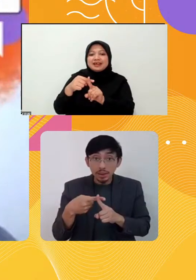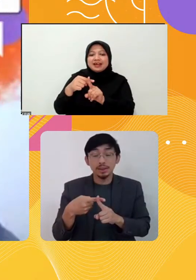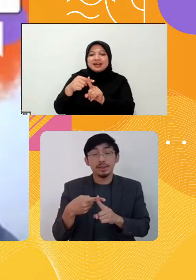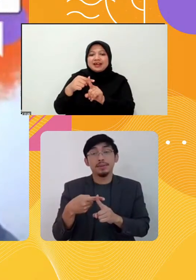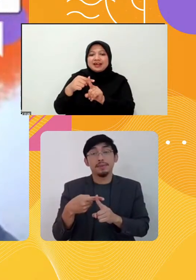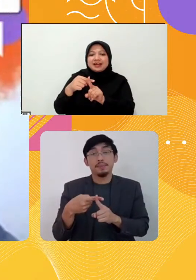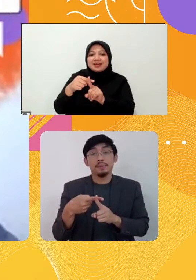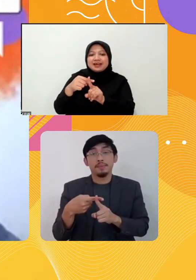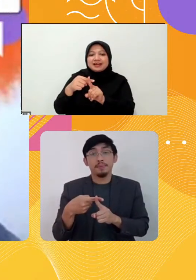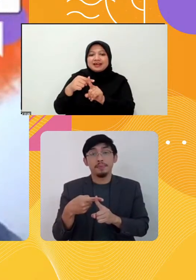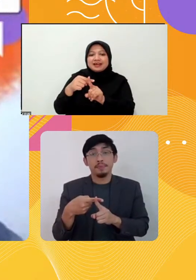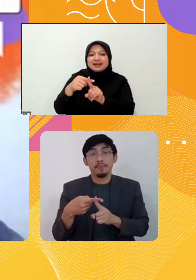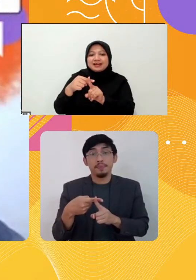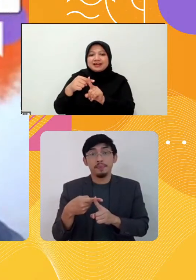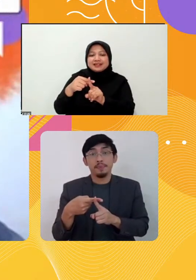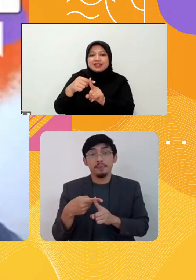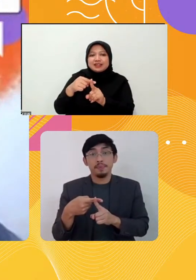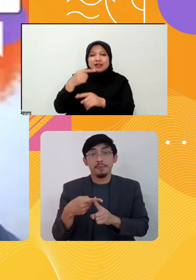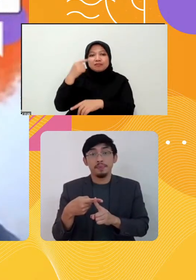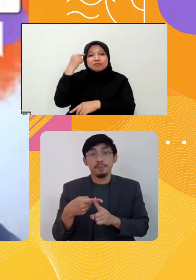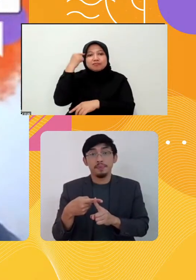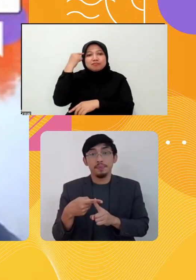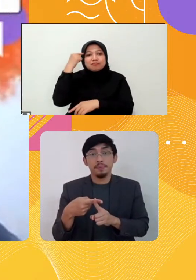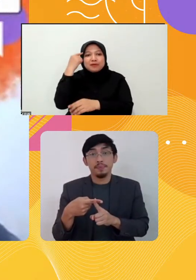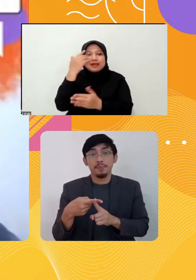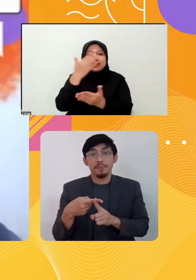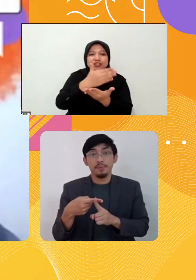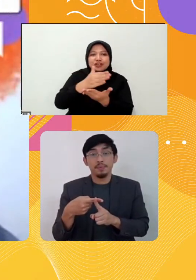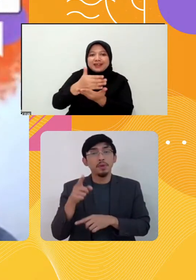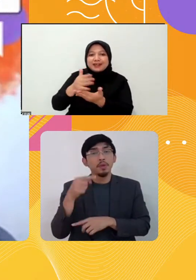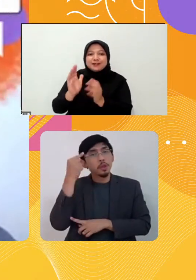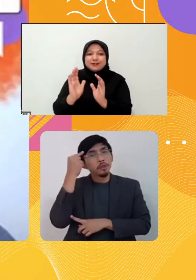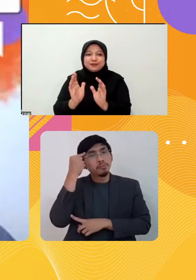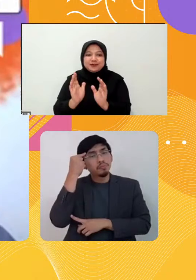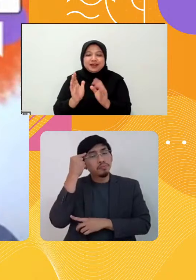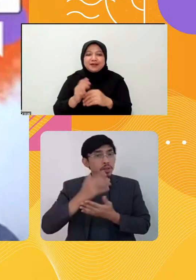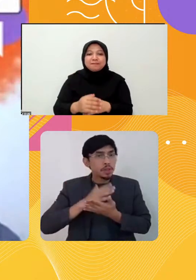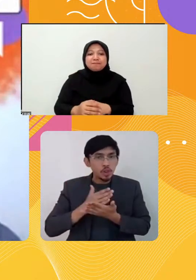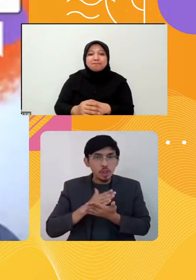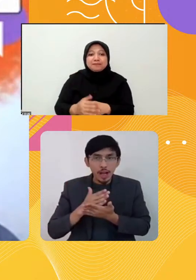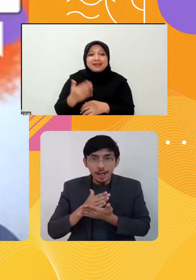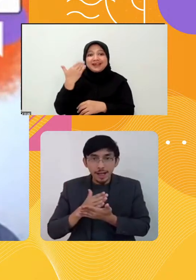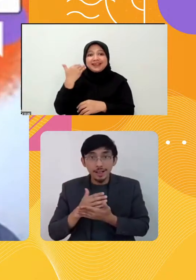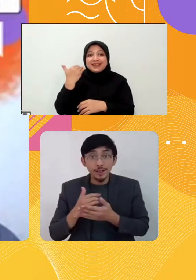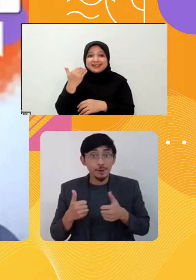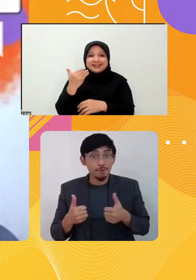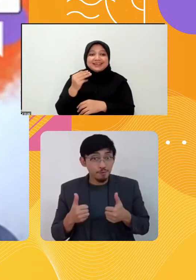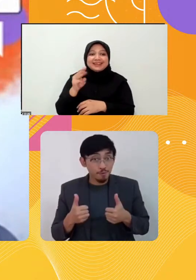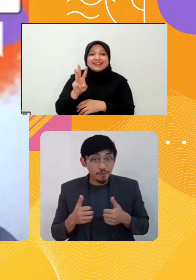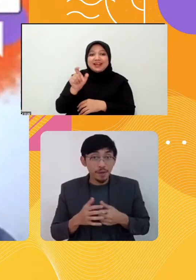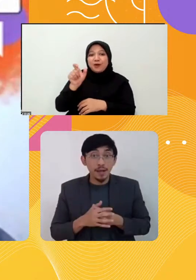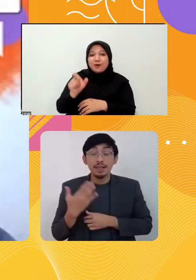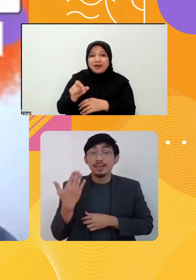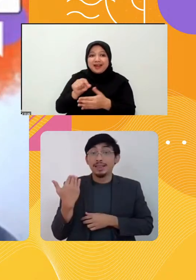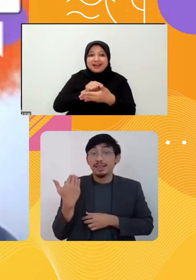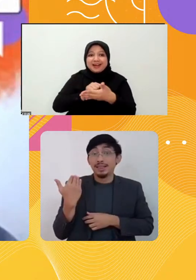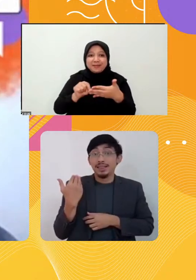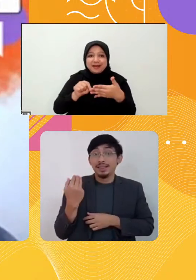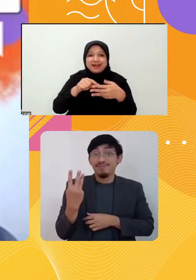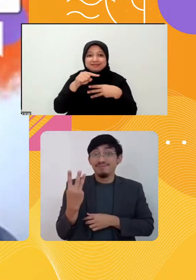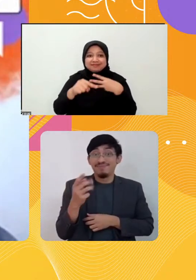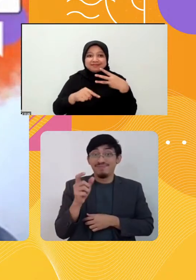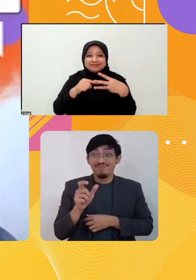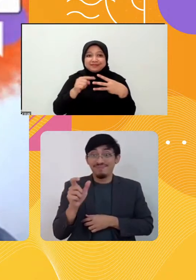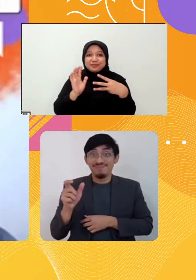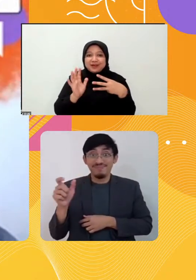this forum. So yeah, please the name 3% chat to me